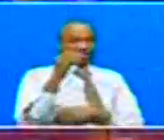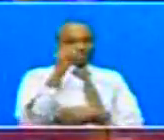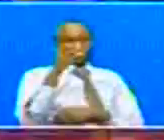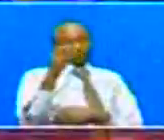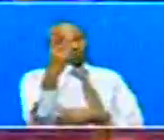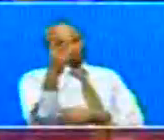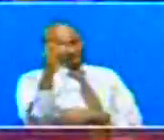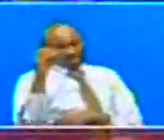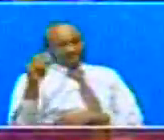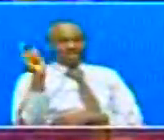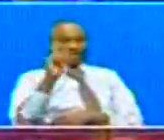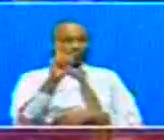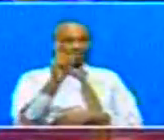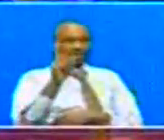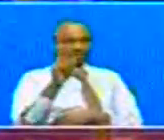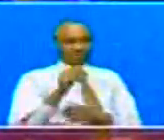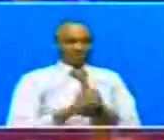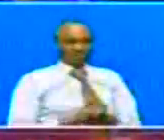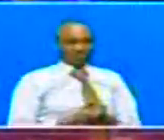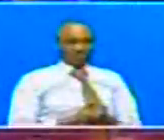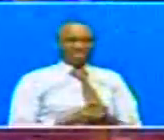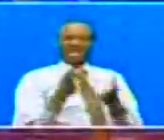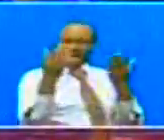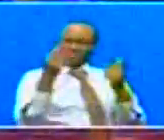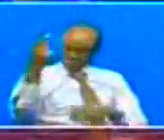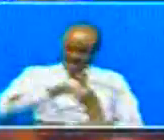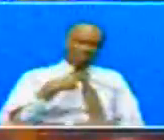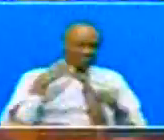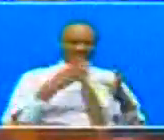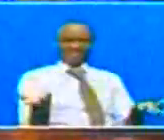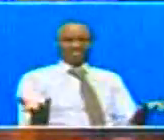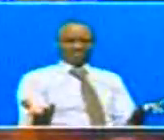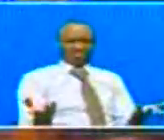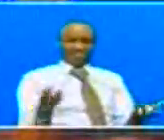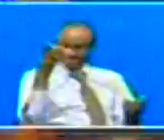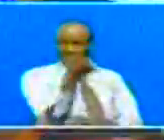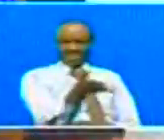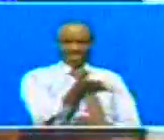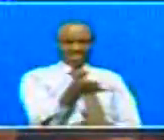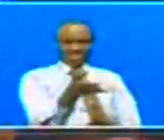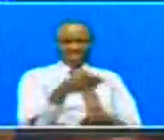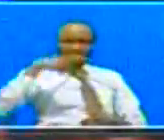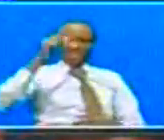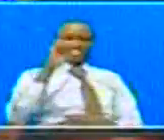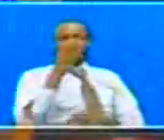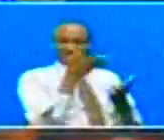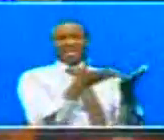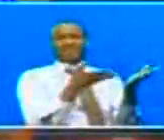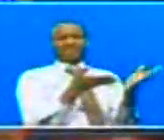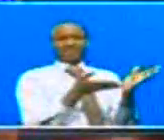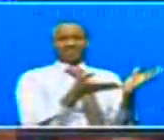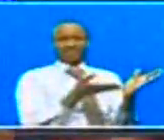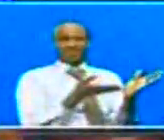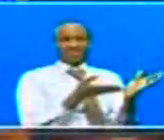50705-00200, Nairobi, Kenya. Tony, you don't mind being sued, do you? No, come, bring it on. Because he's here in the Public Accounts Committee. Okay. He's